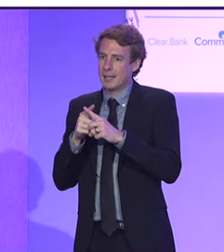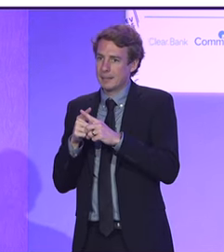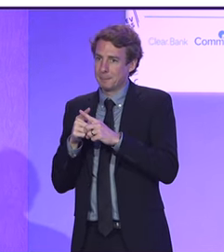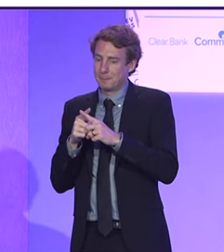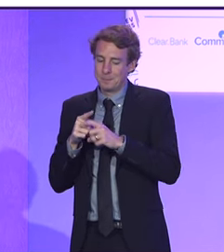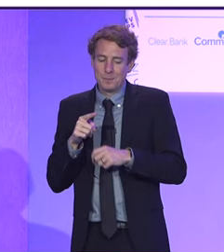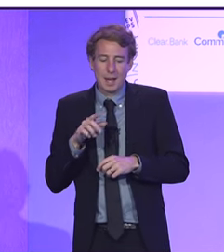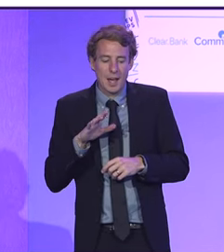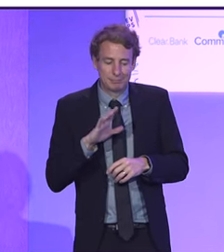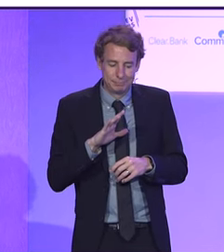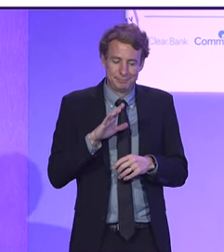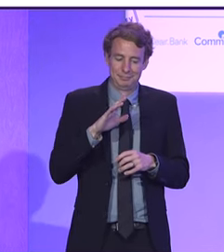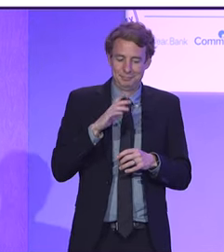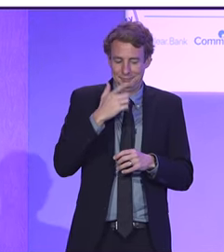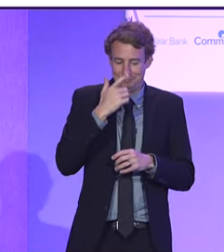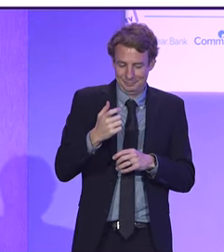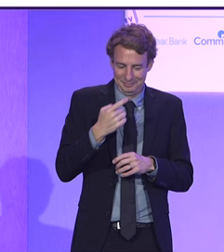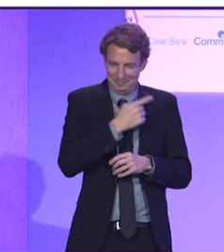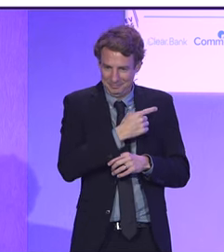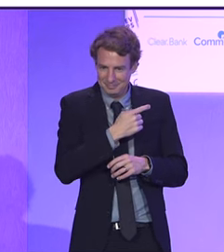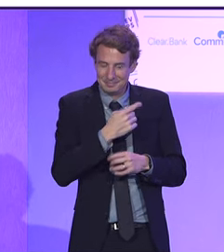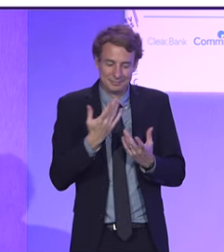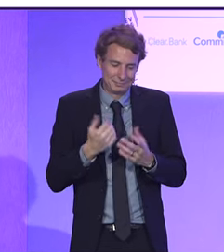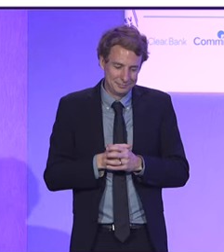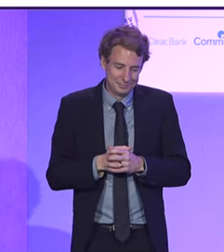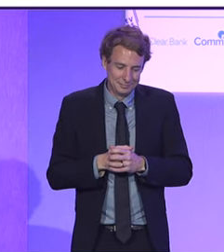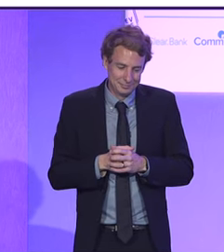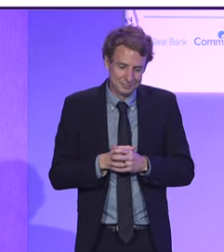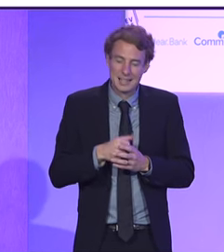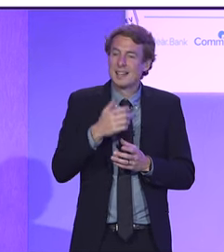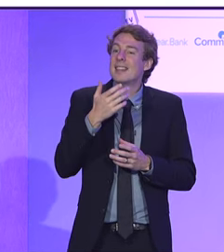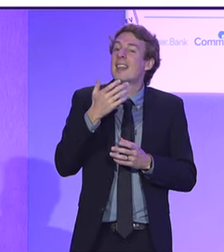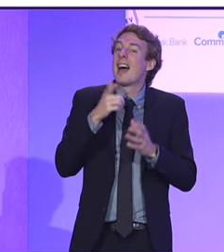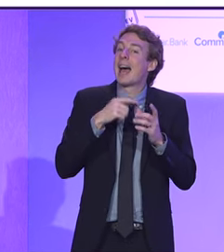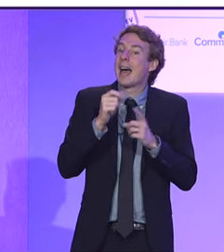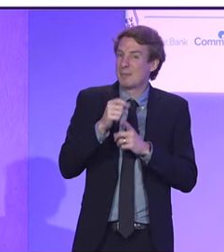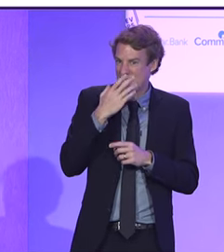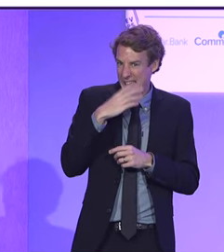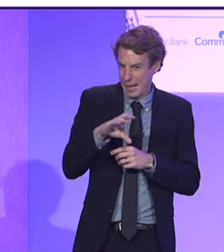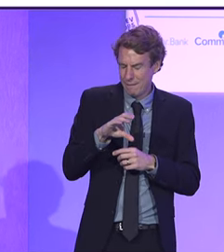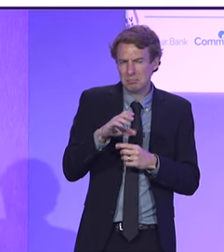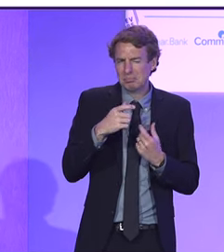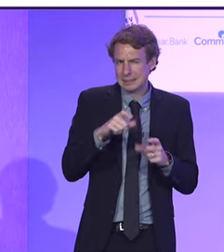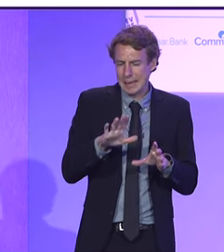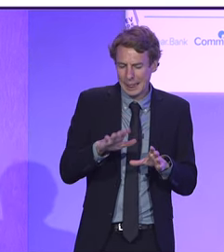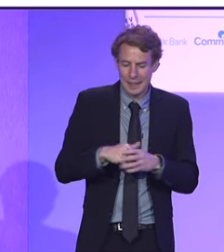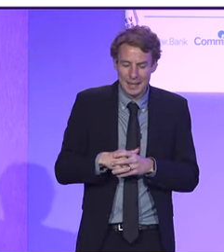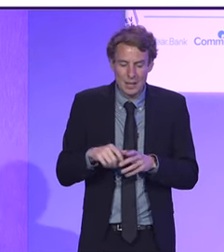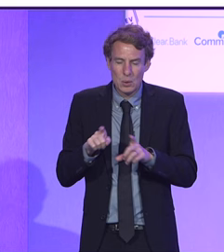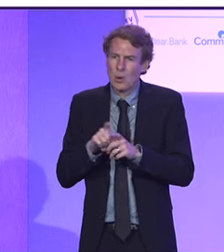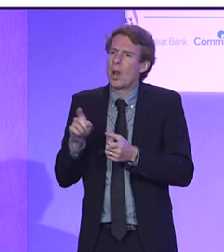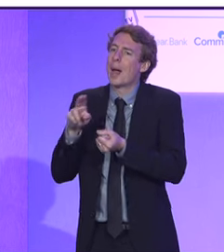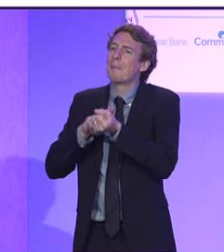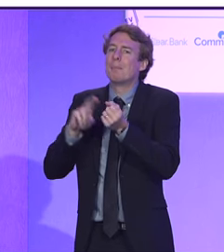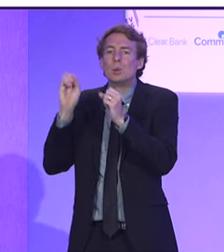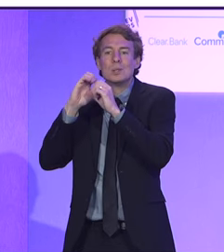is an elephant still. You can try it on the app that is invite only. I still have some invites for Blue Sky, by the way, so hit me